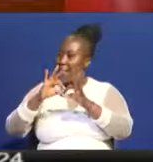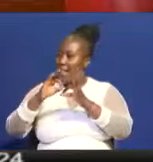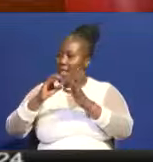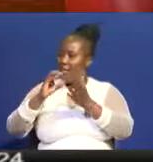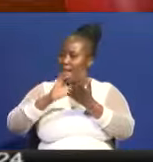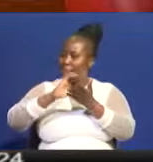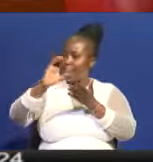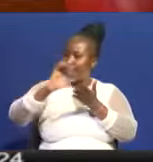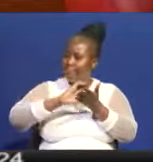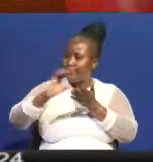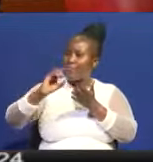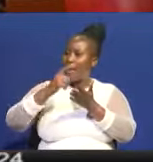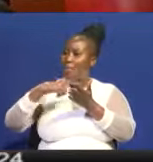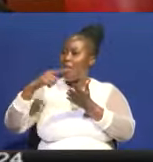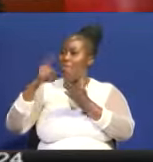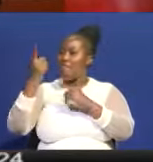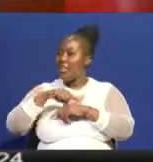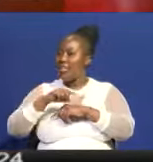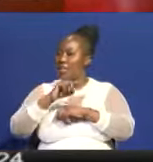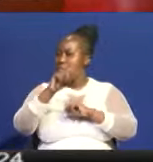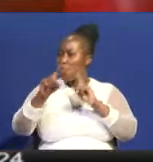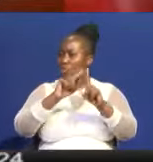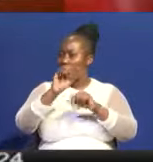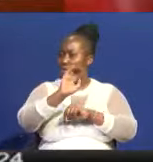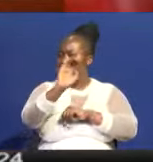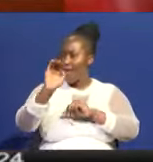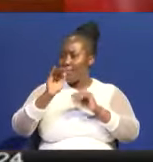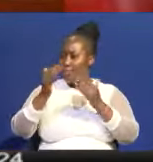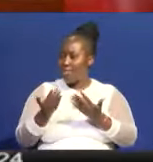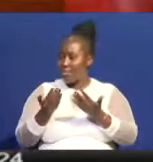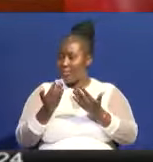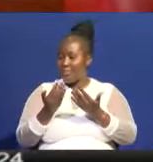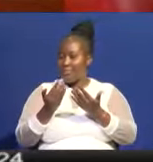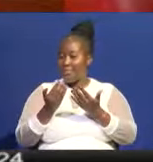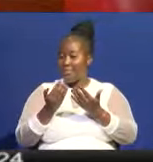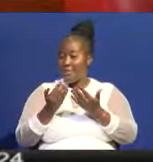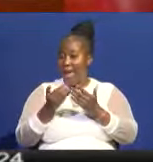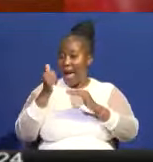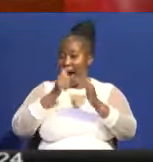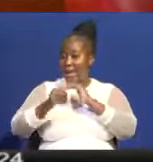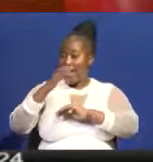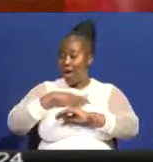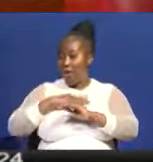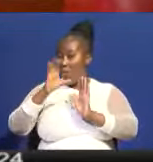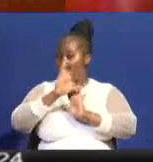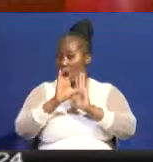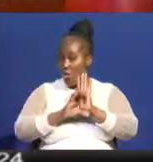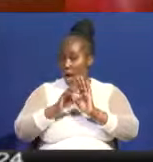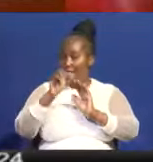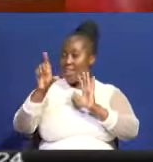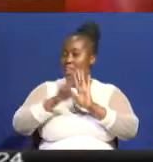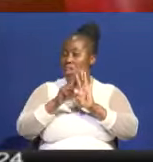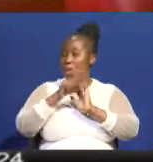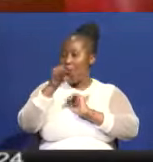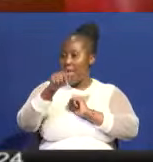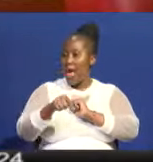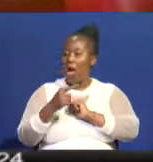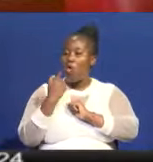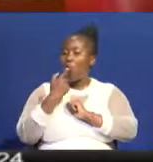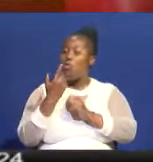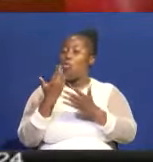he made approvals. The question we ask is this: under our Constitution and the law,